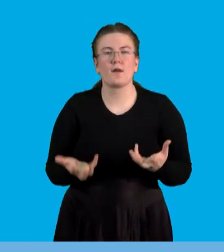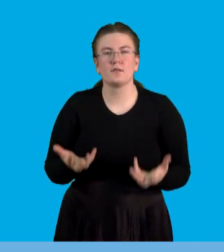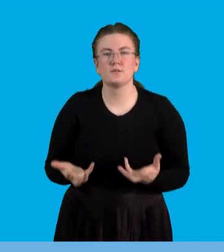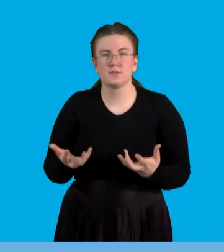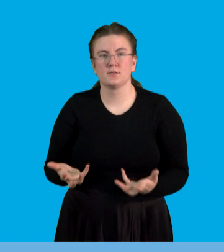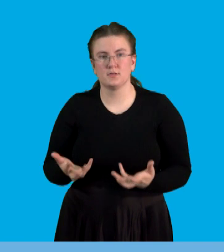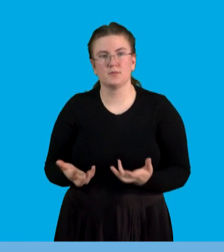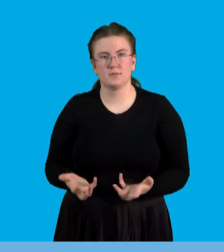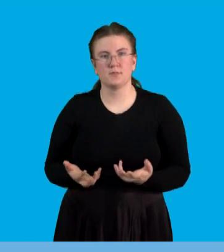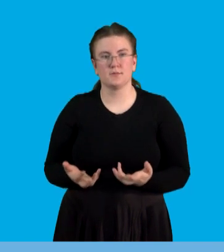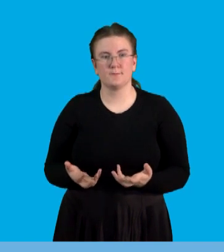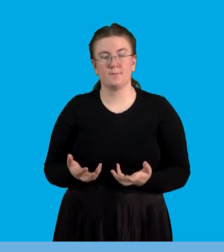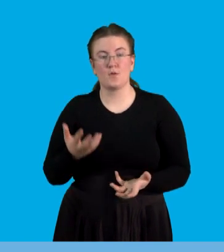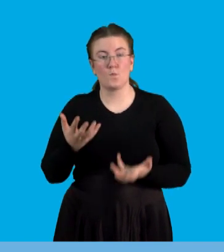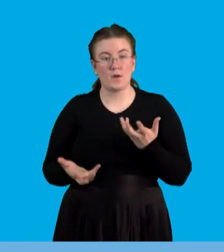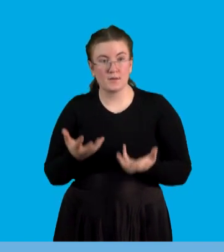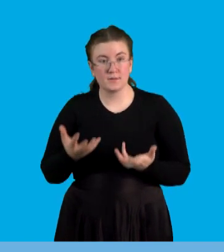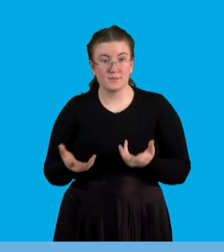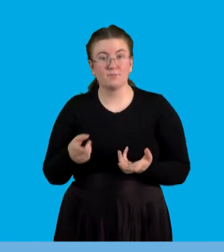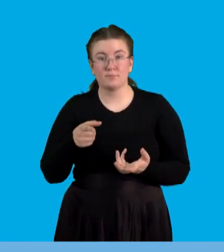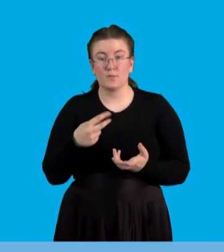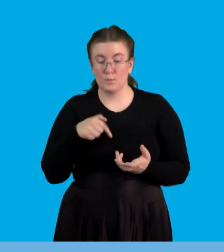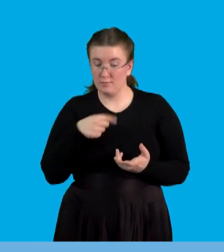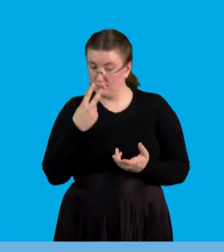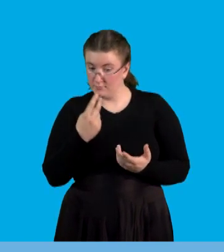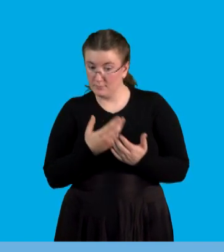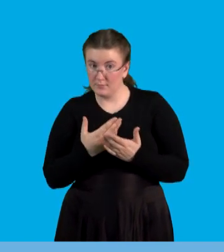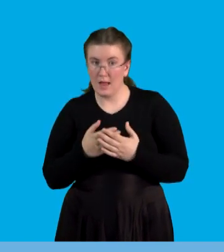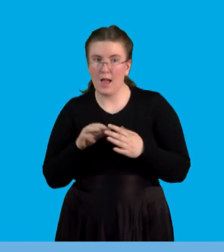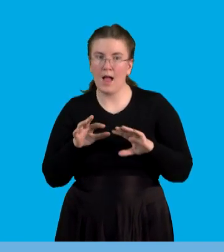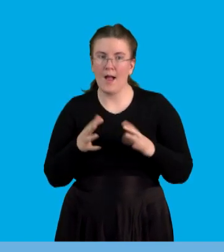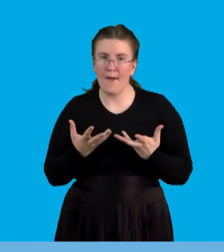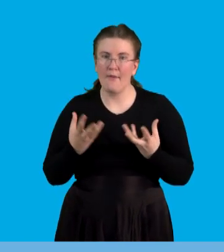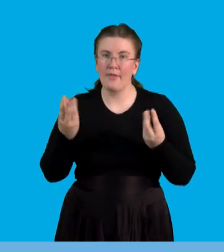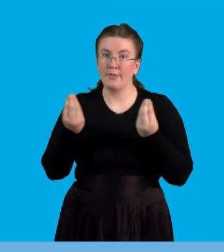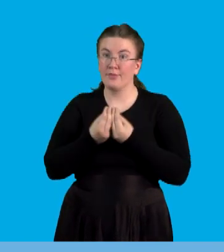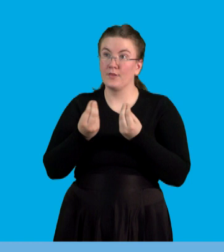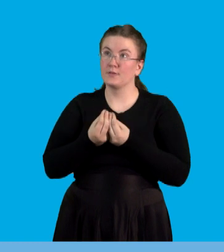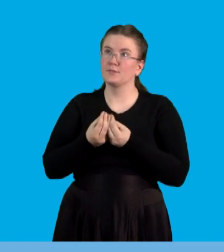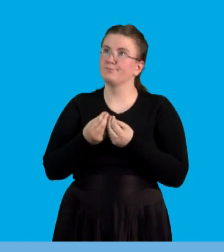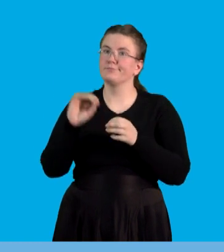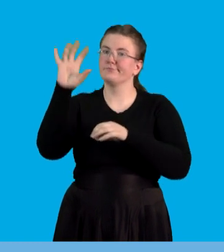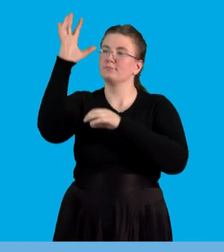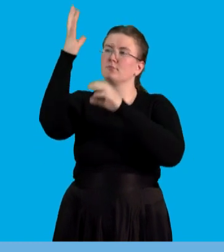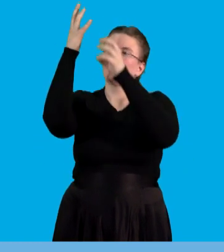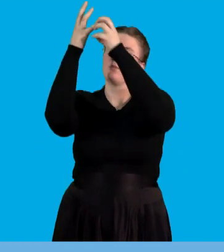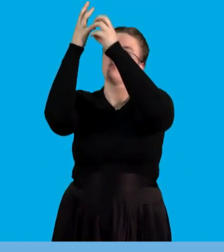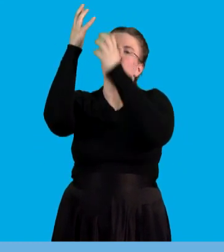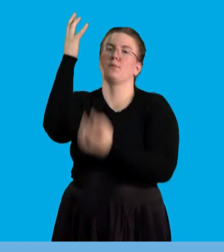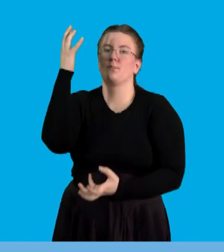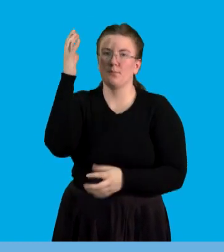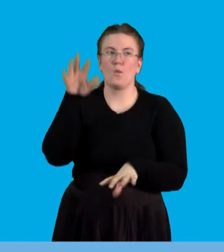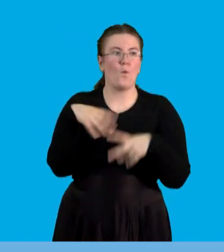So it's a weight of an object, and the effect of this force is evident in the fact that objects in the air fall to the ground